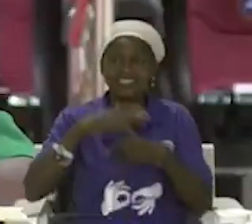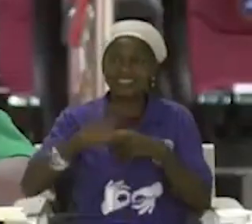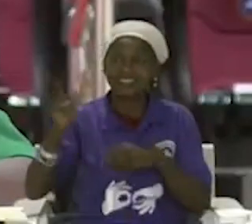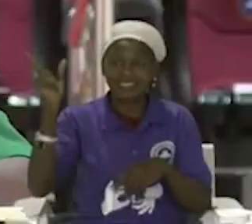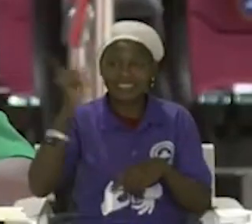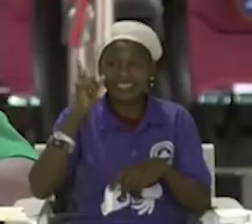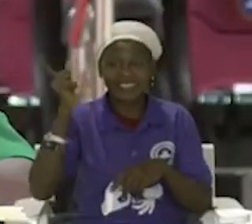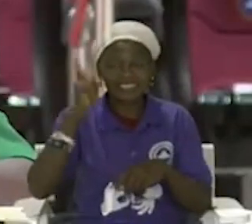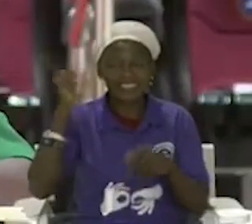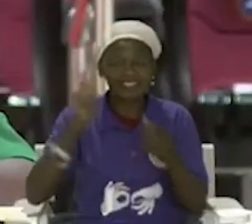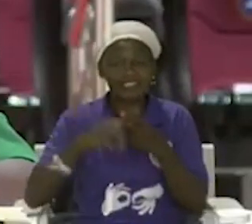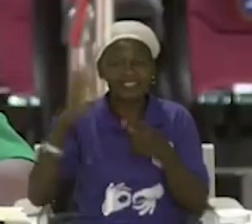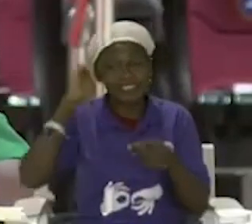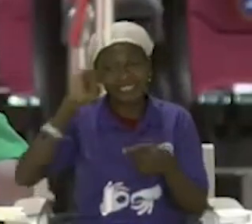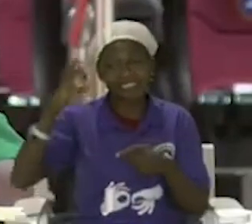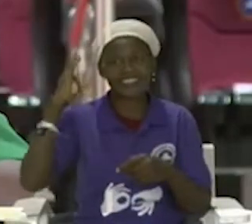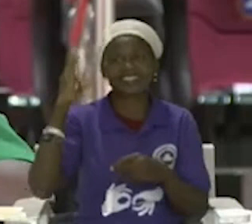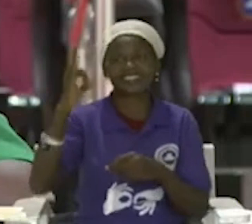After listening to his sermon,